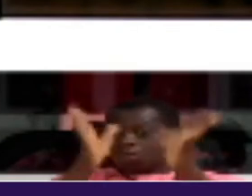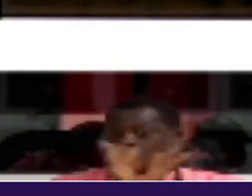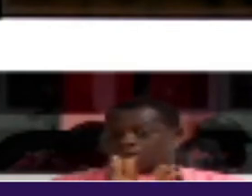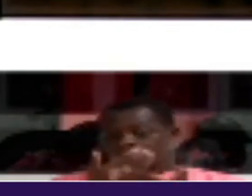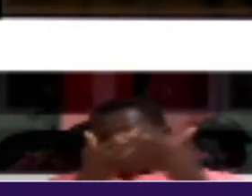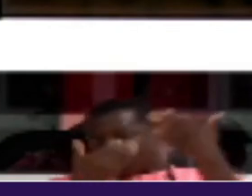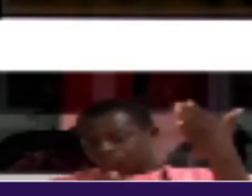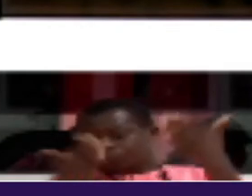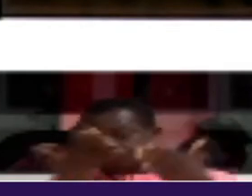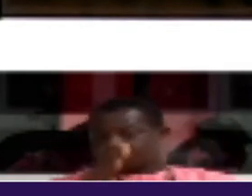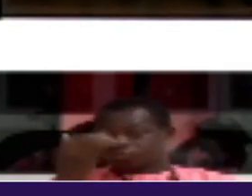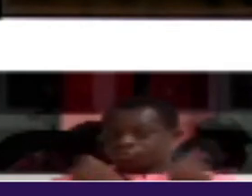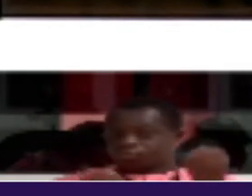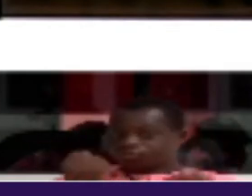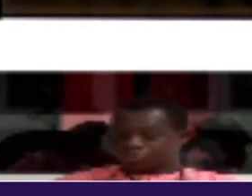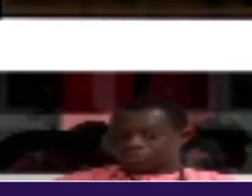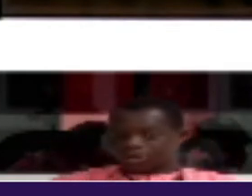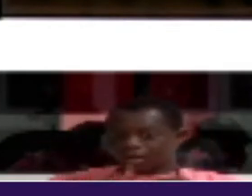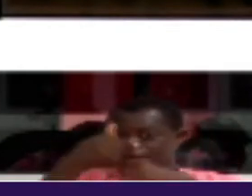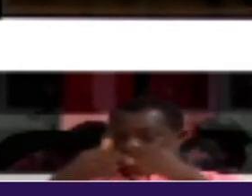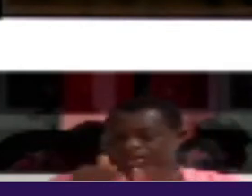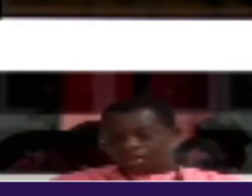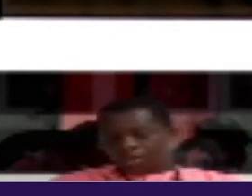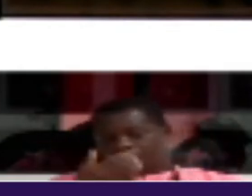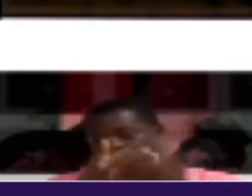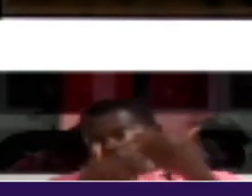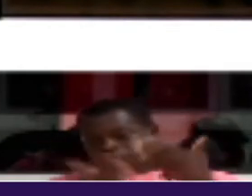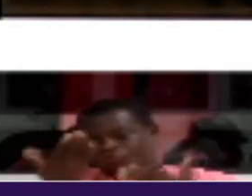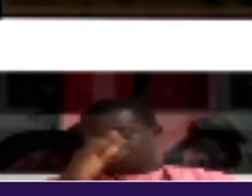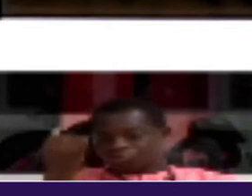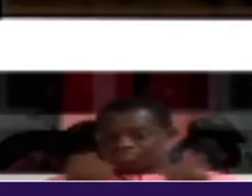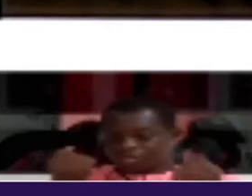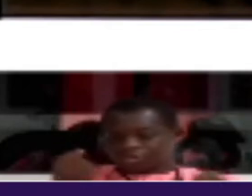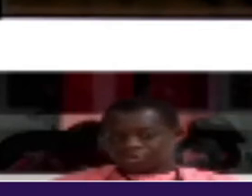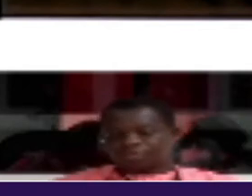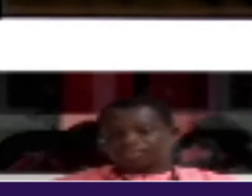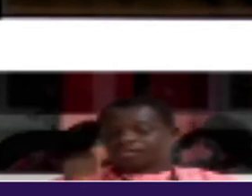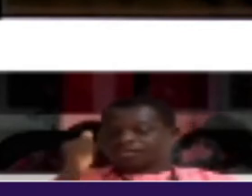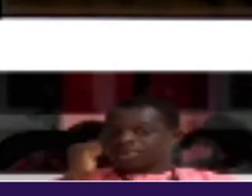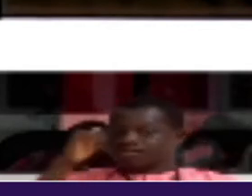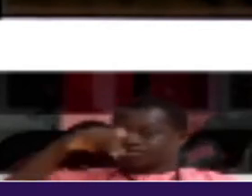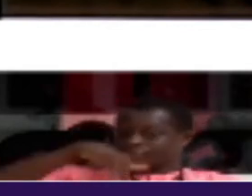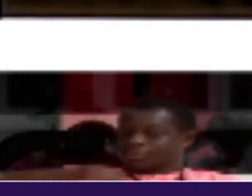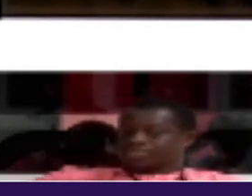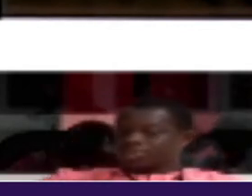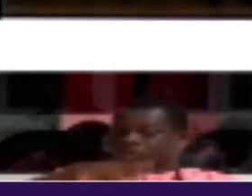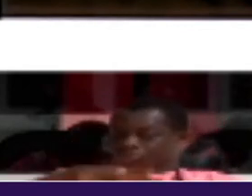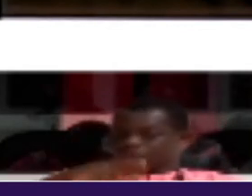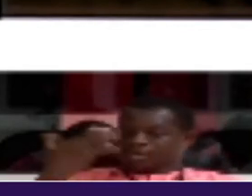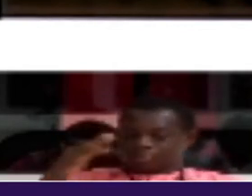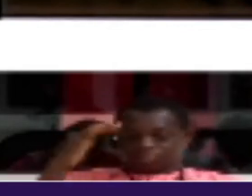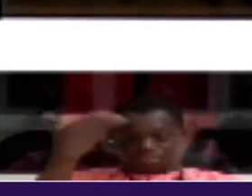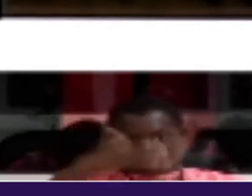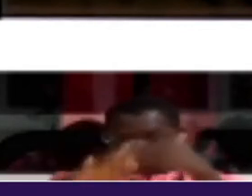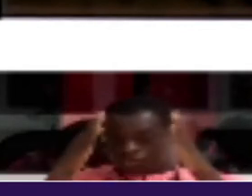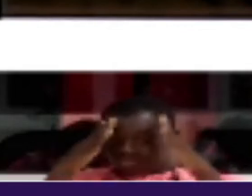vehicle. After getting down from the vehicle, I was still behind the pickup because I don't know what was